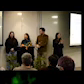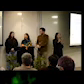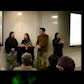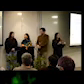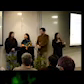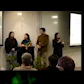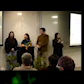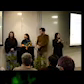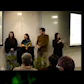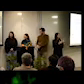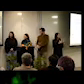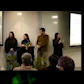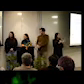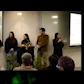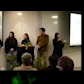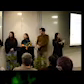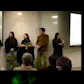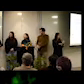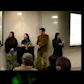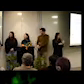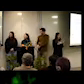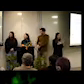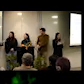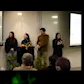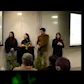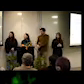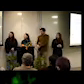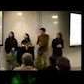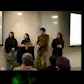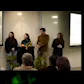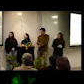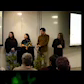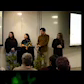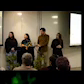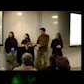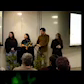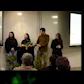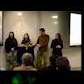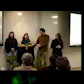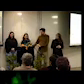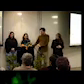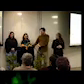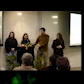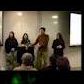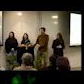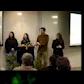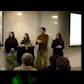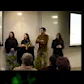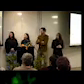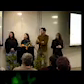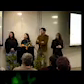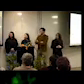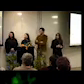cannabis allows me to, well, and Vivian, you would know as well, the